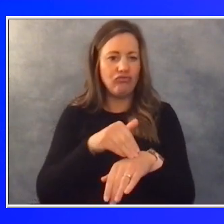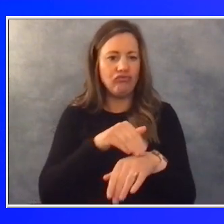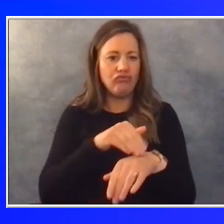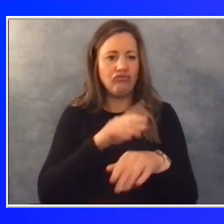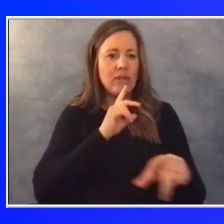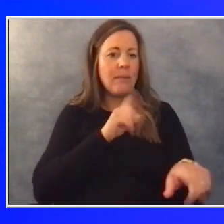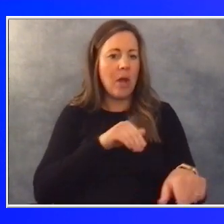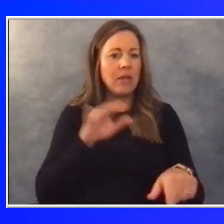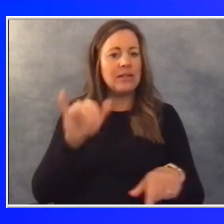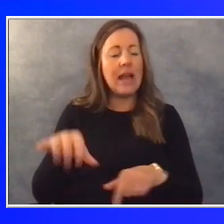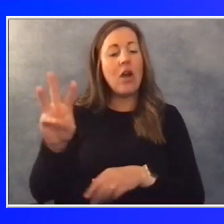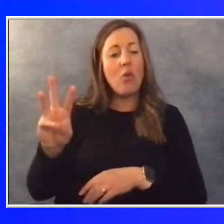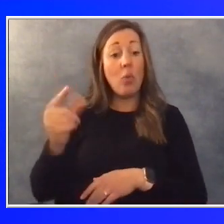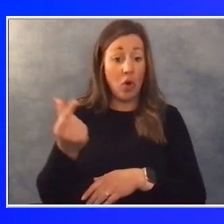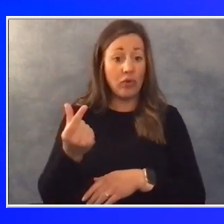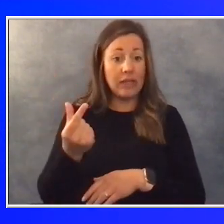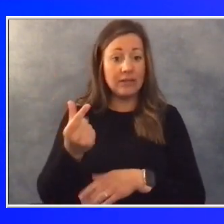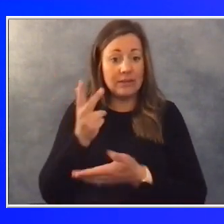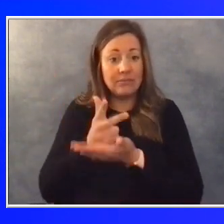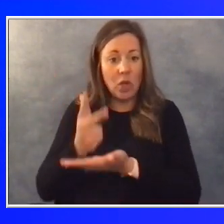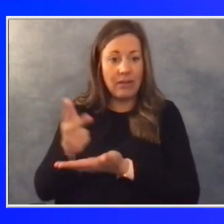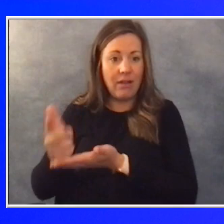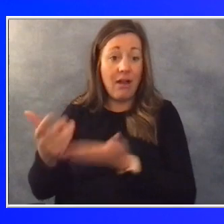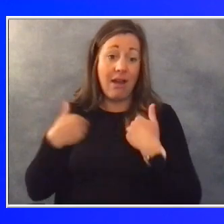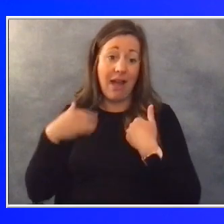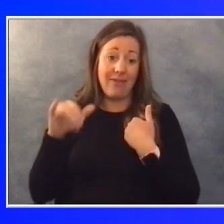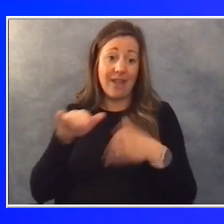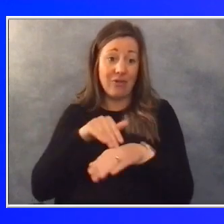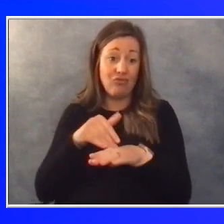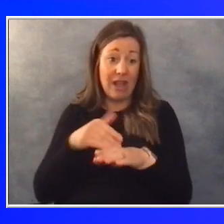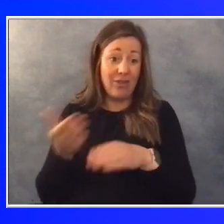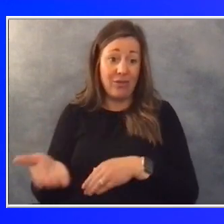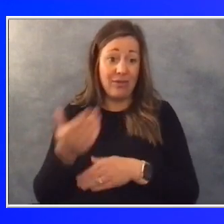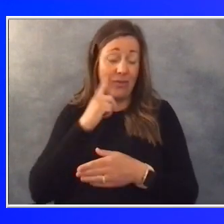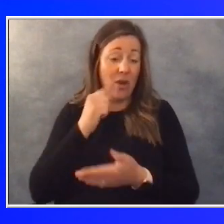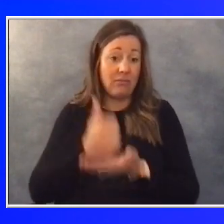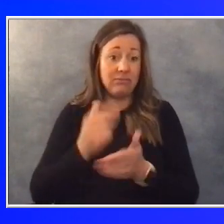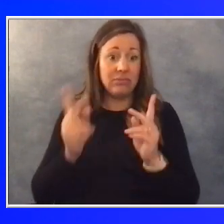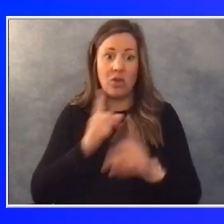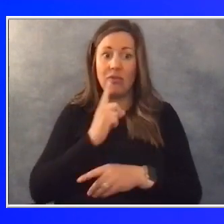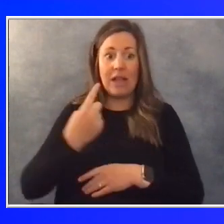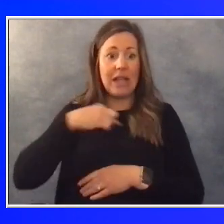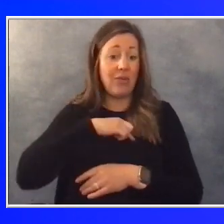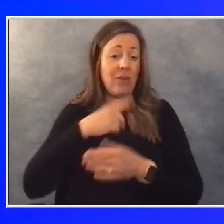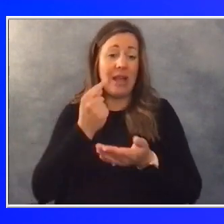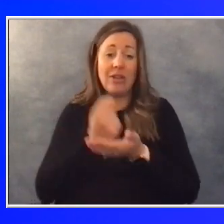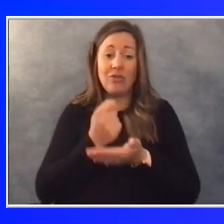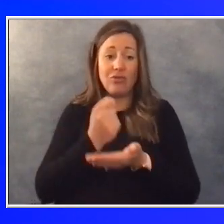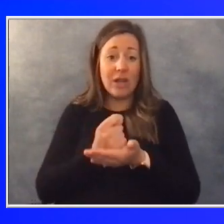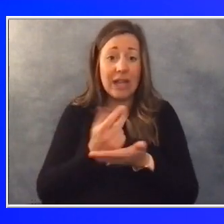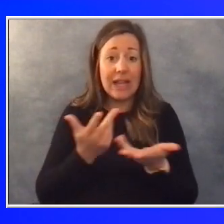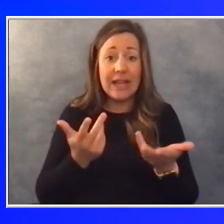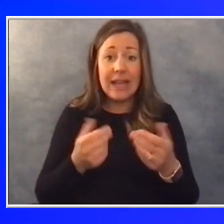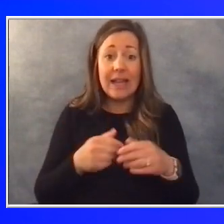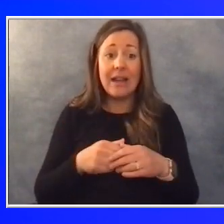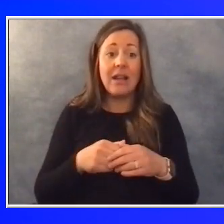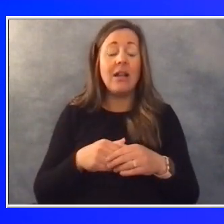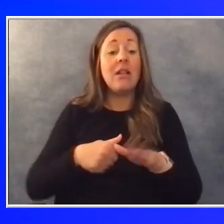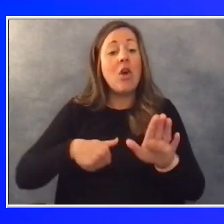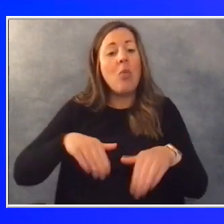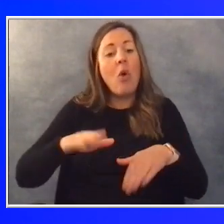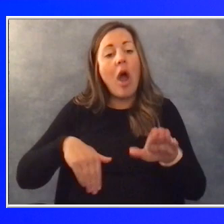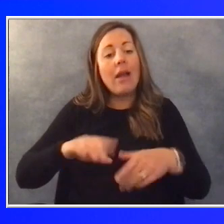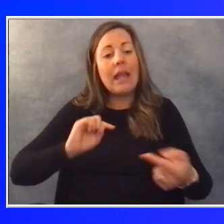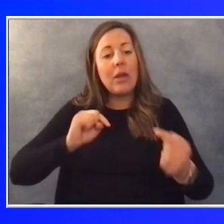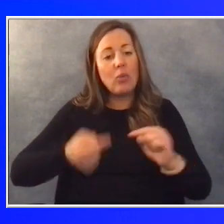lot. And so we treated the walking wounded, right? Because there were still